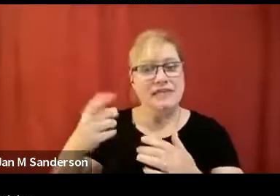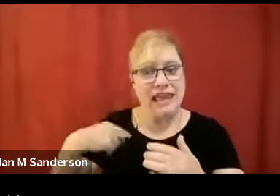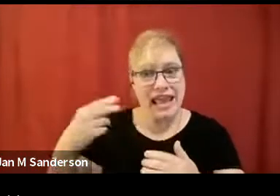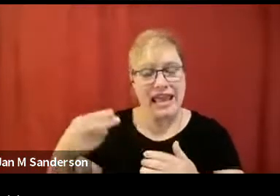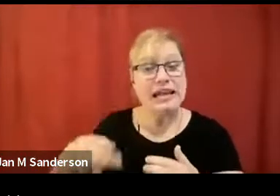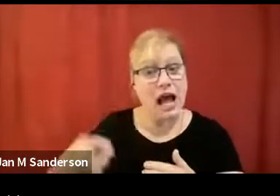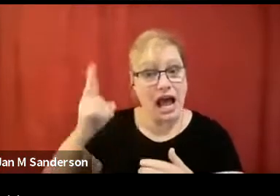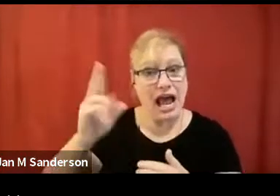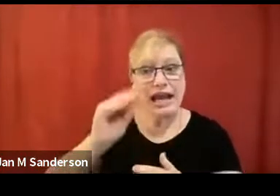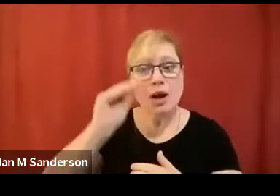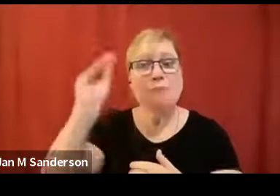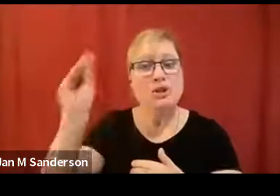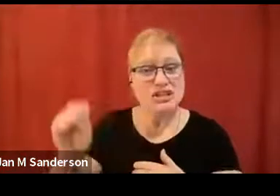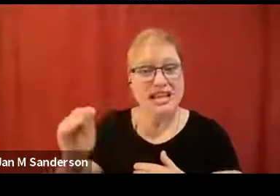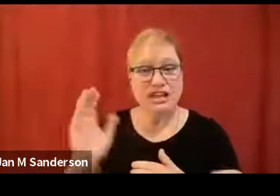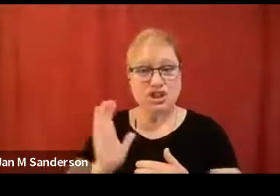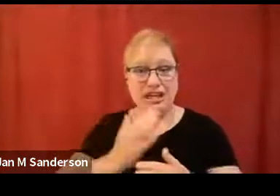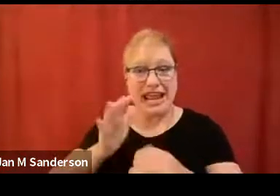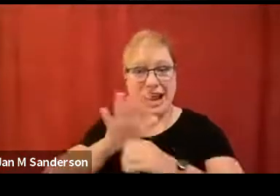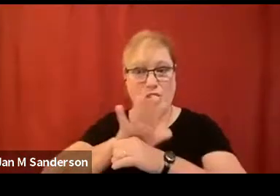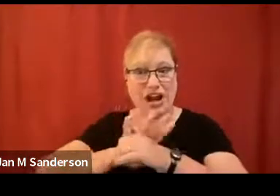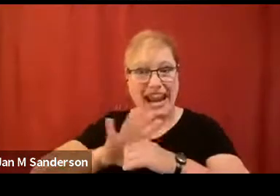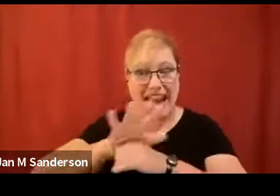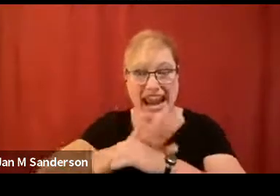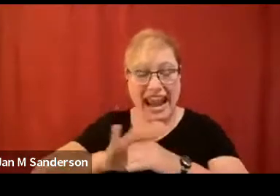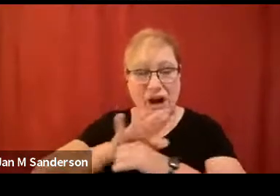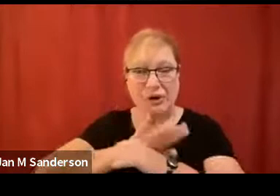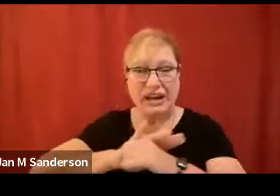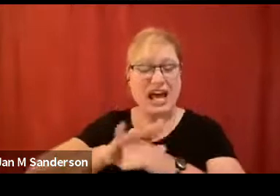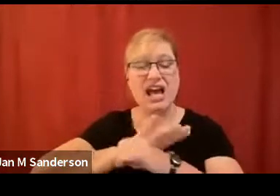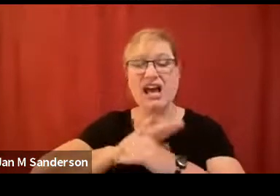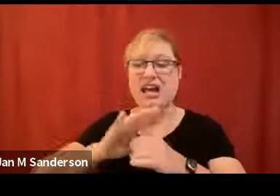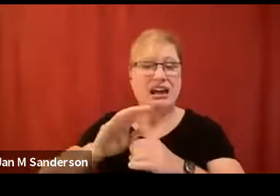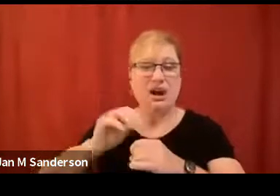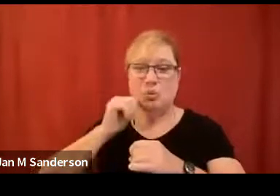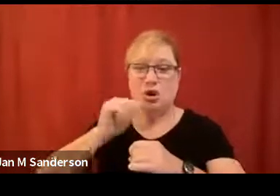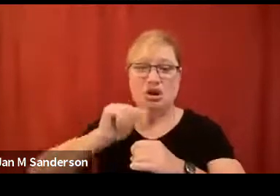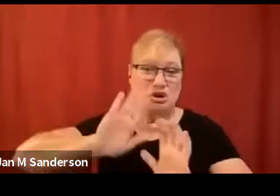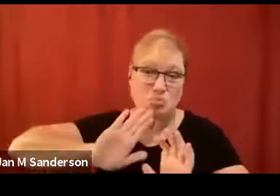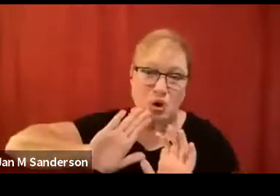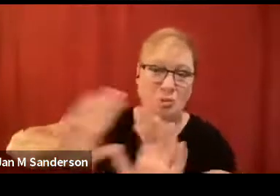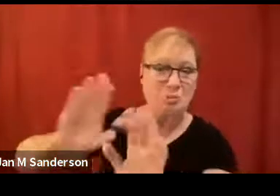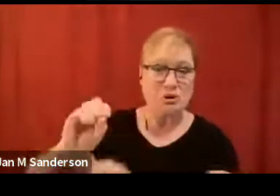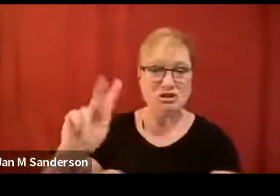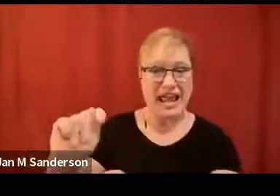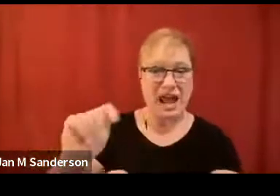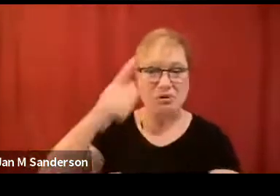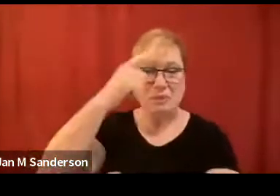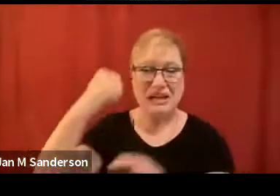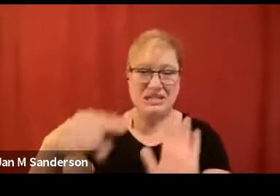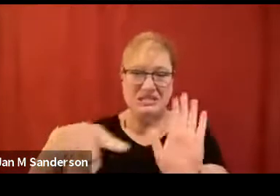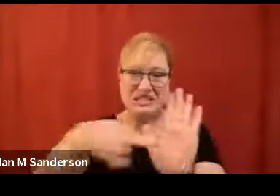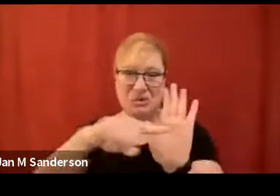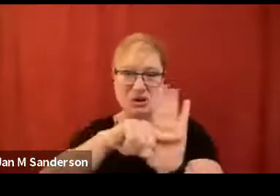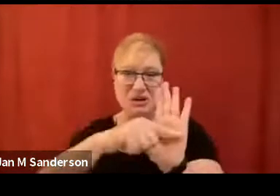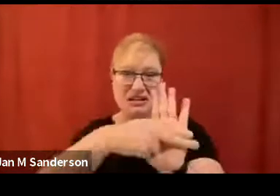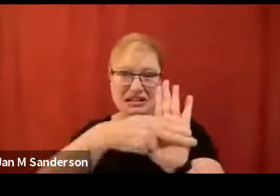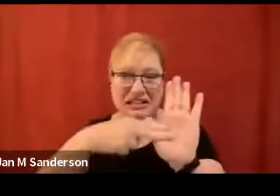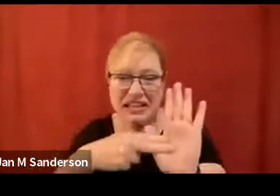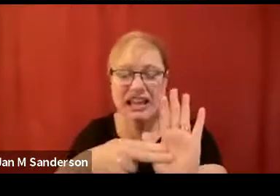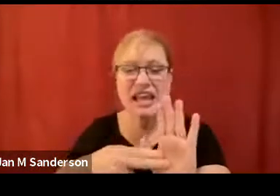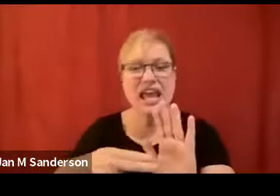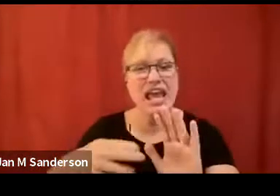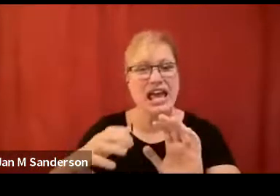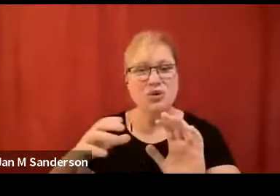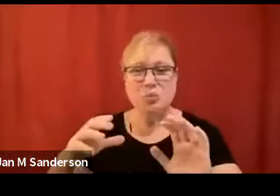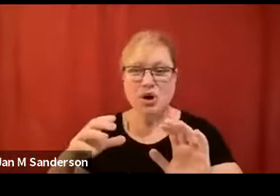Richmond Tri-City areas of push out. Our girls were pushed out because they were stereotyped and dealing with microaggression